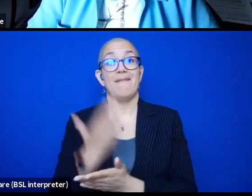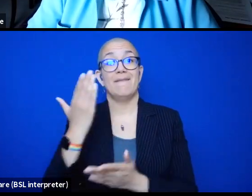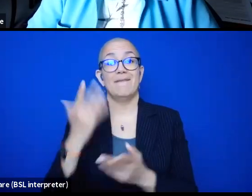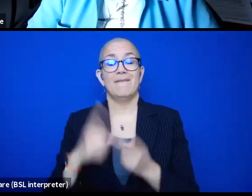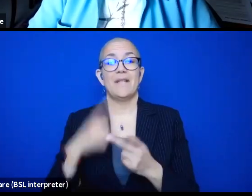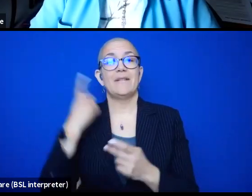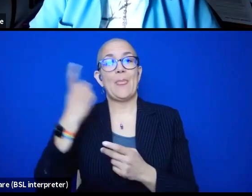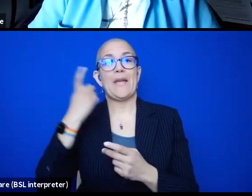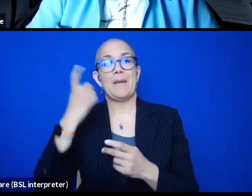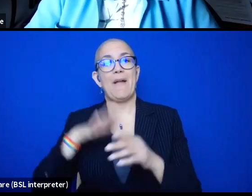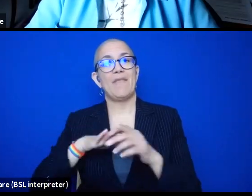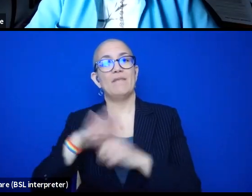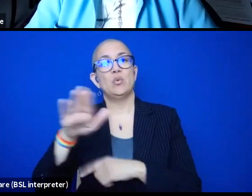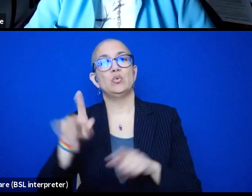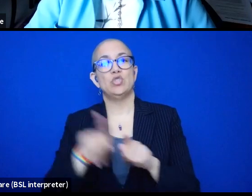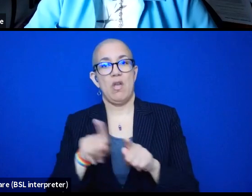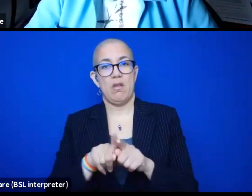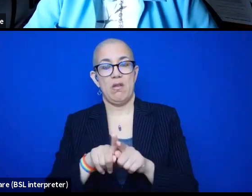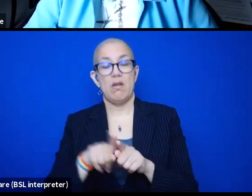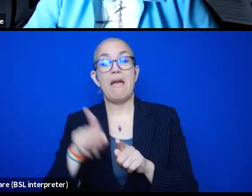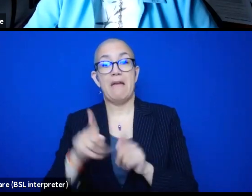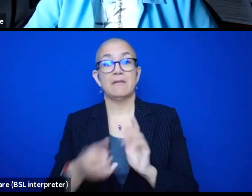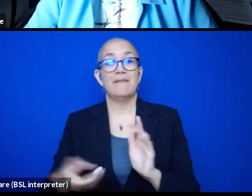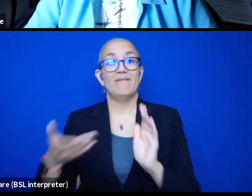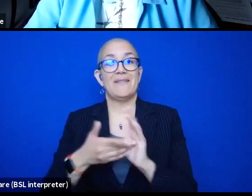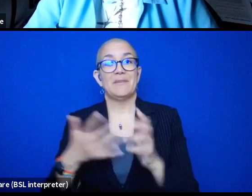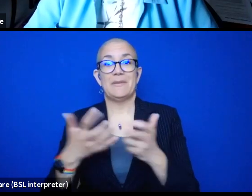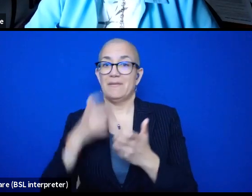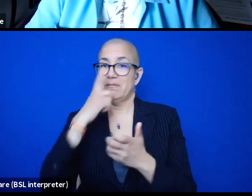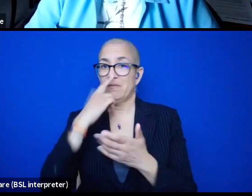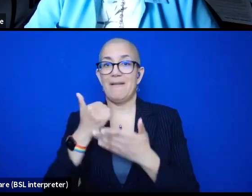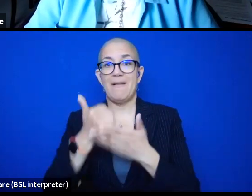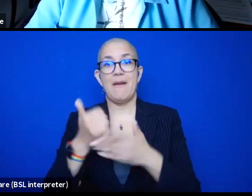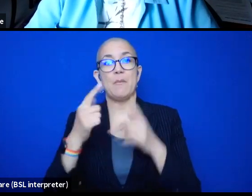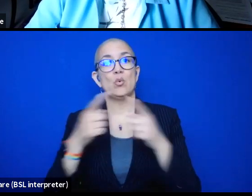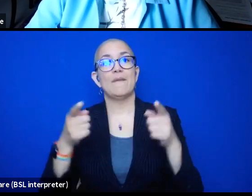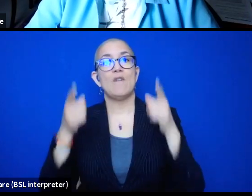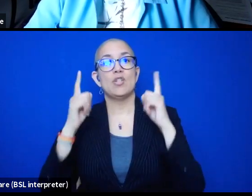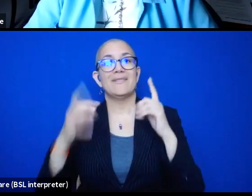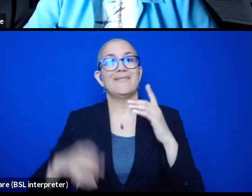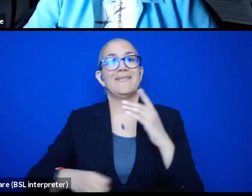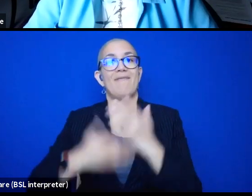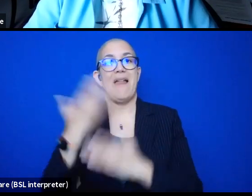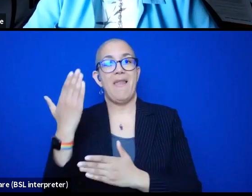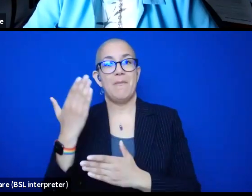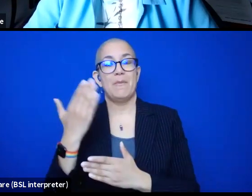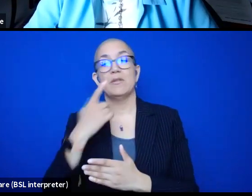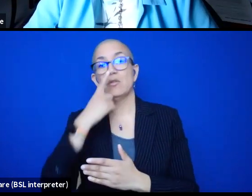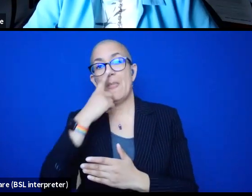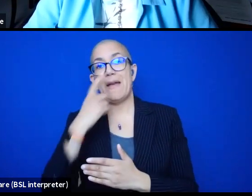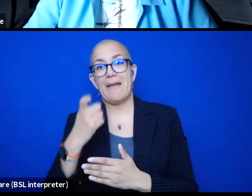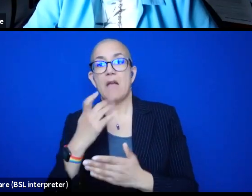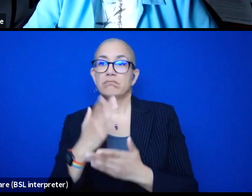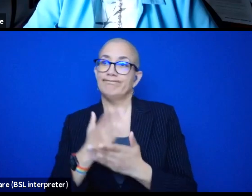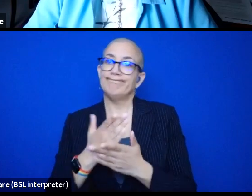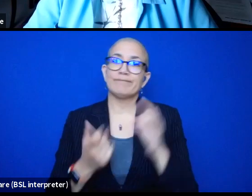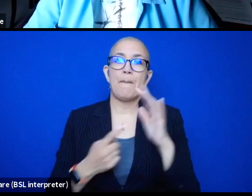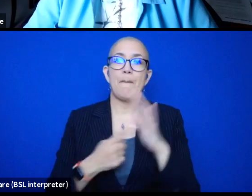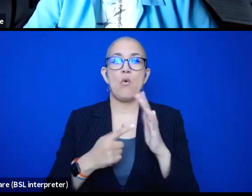future and how those investments can help the universities develop so they can play a really important role in